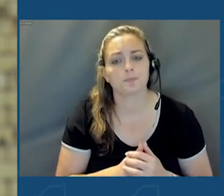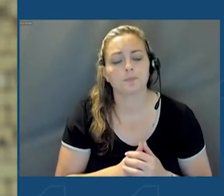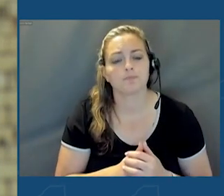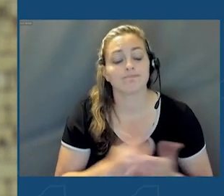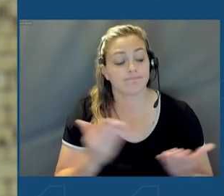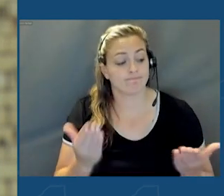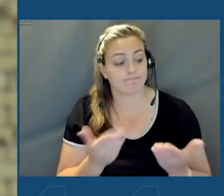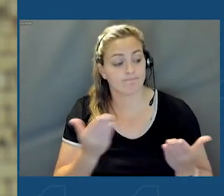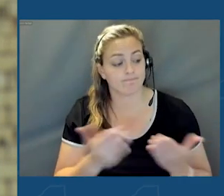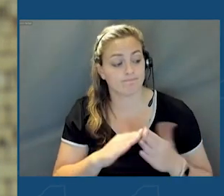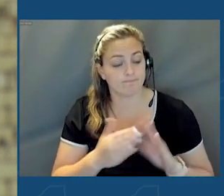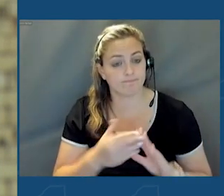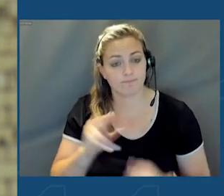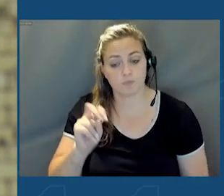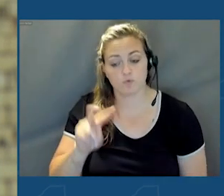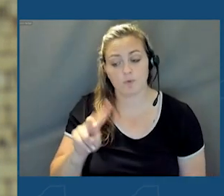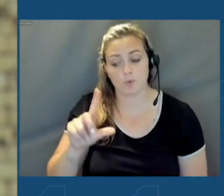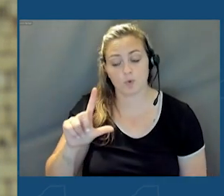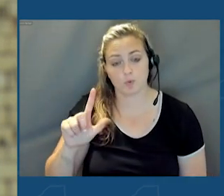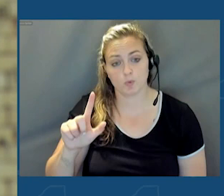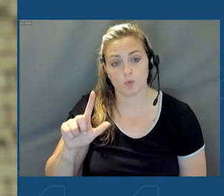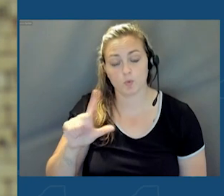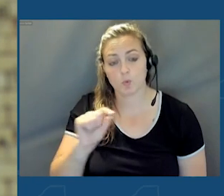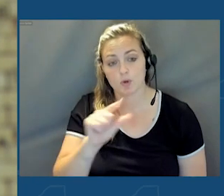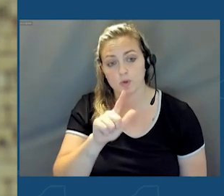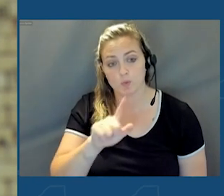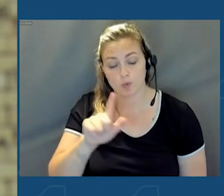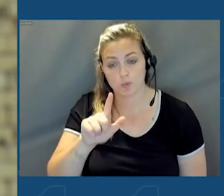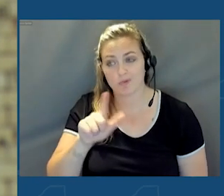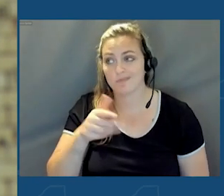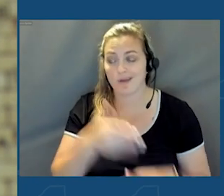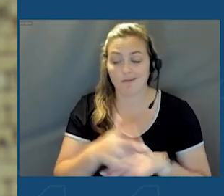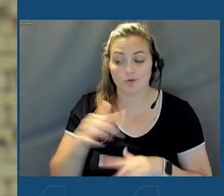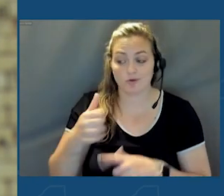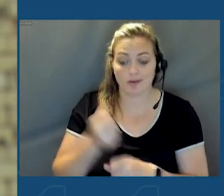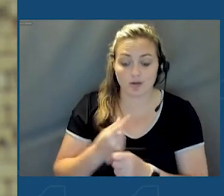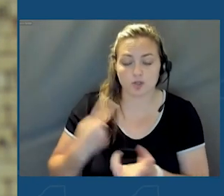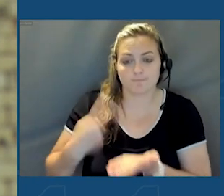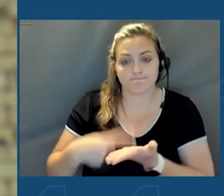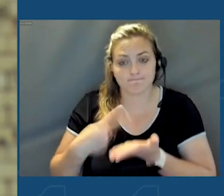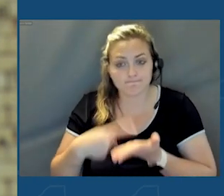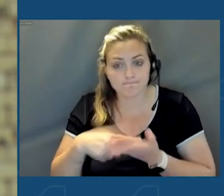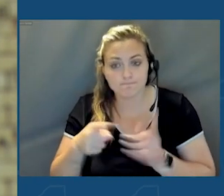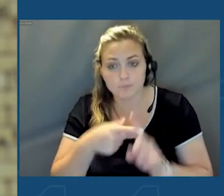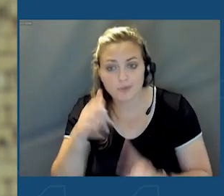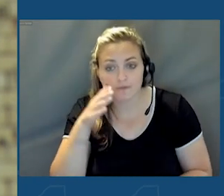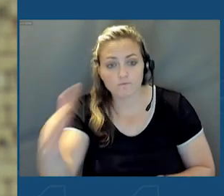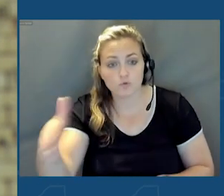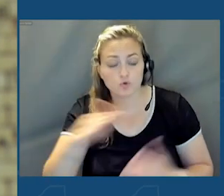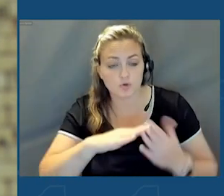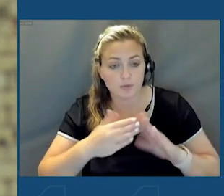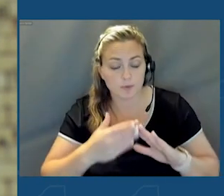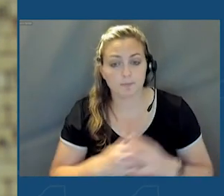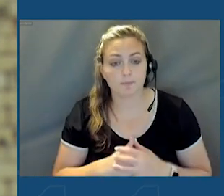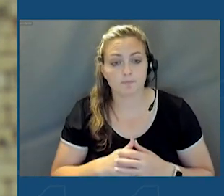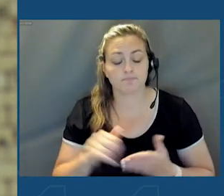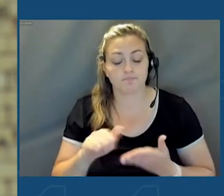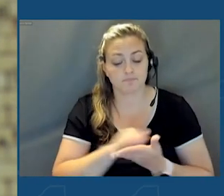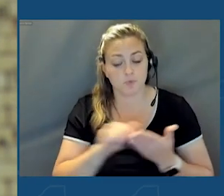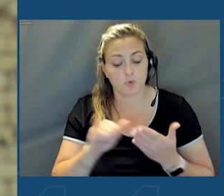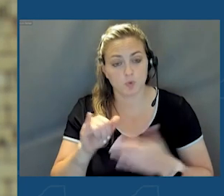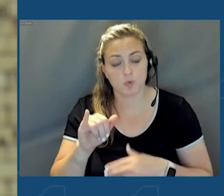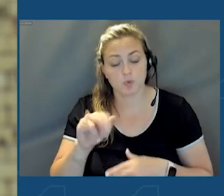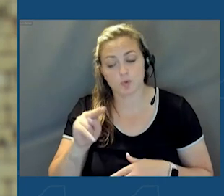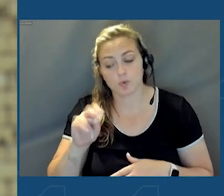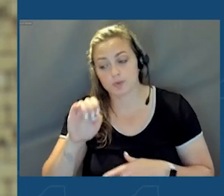in November 2021, after about a decade of community discussion about the future of the neighborhood, the New York City Council,